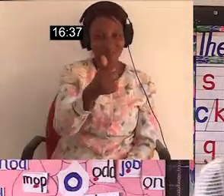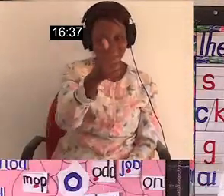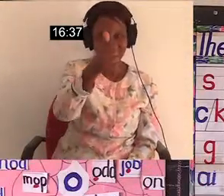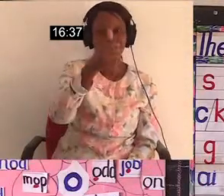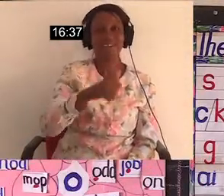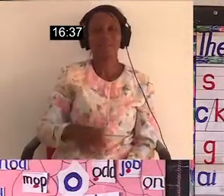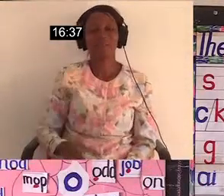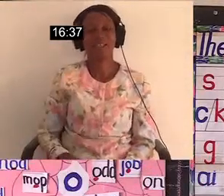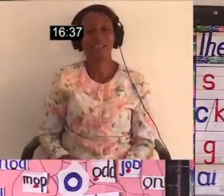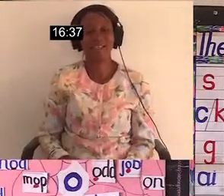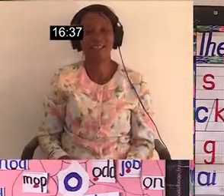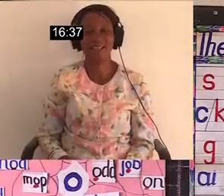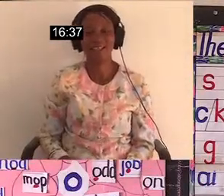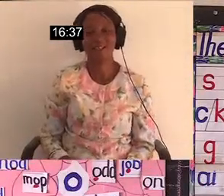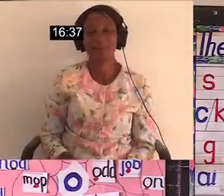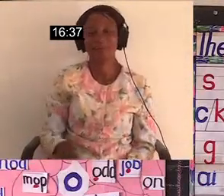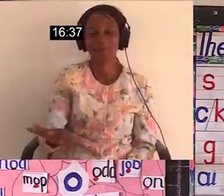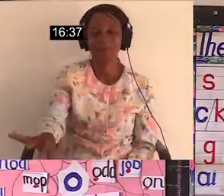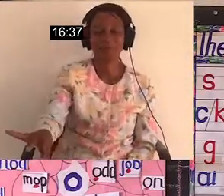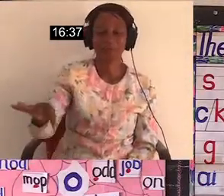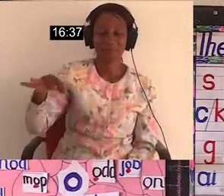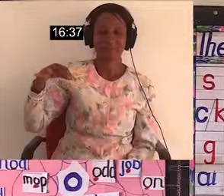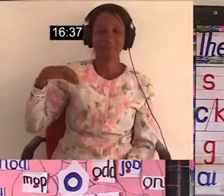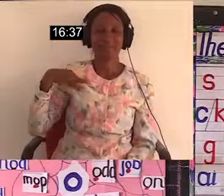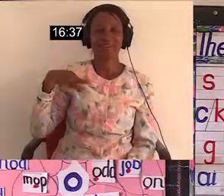Good. Got.